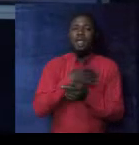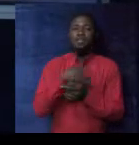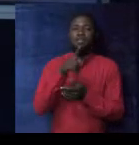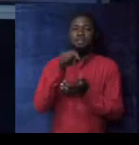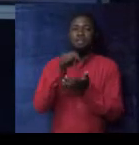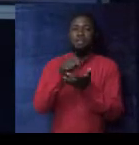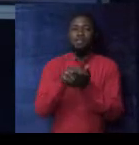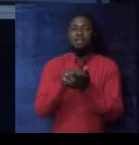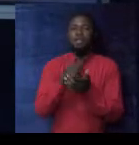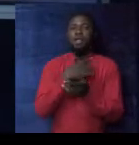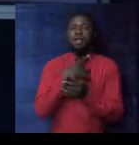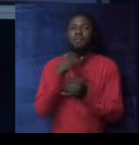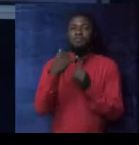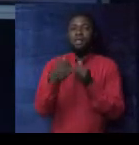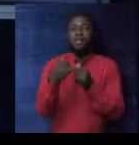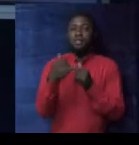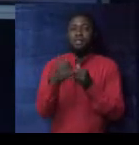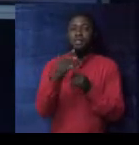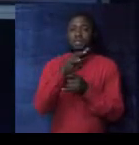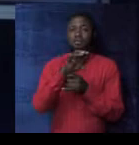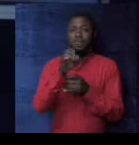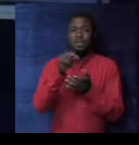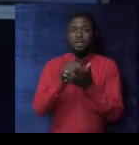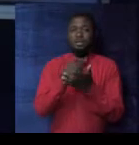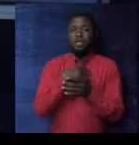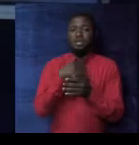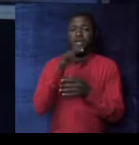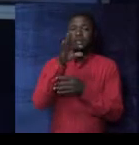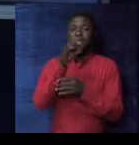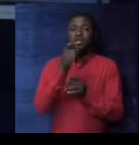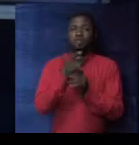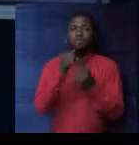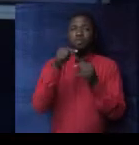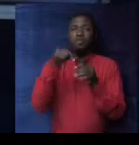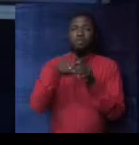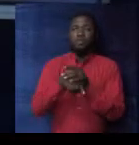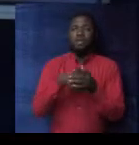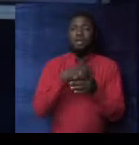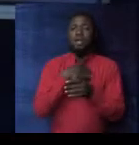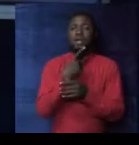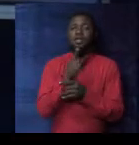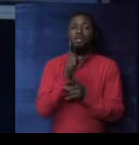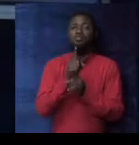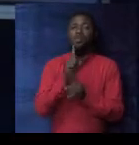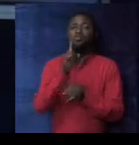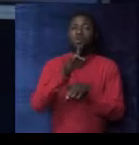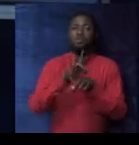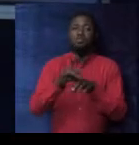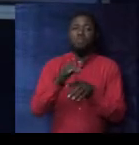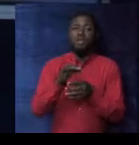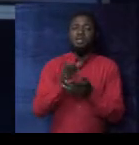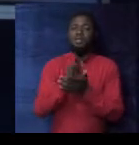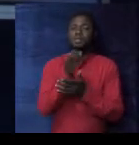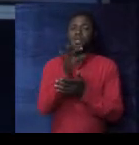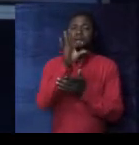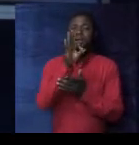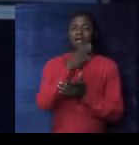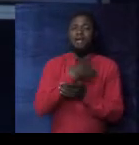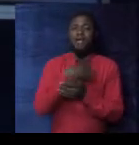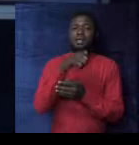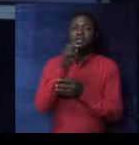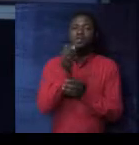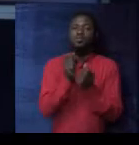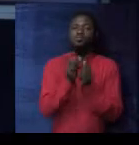That is 700,000. And finally, 9. Of course, 9 just comes down, and there is just 1 space after it. So that is 9 and